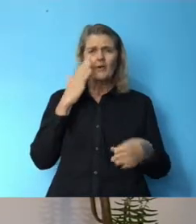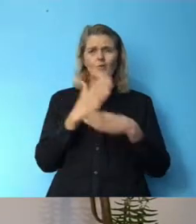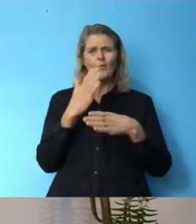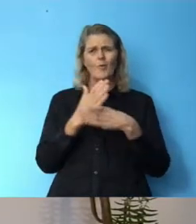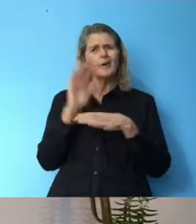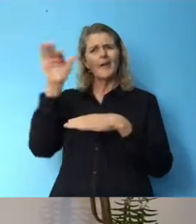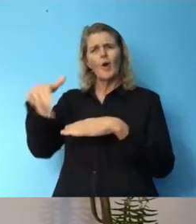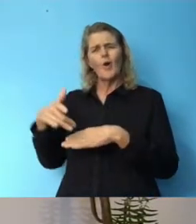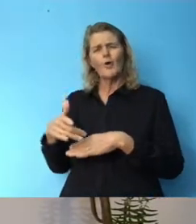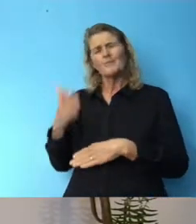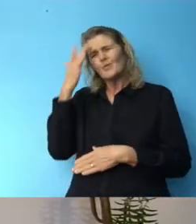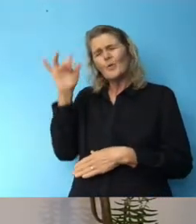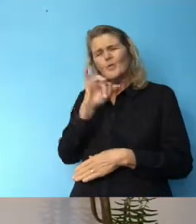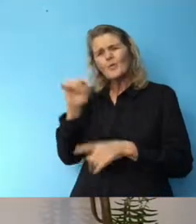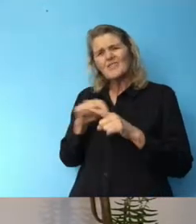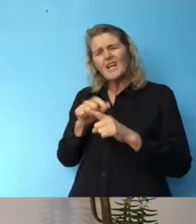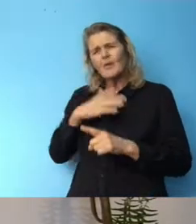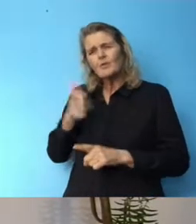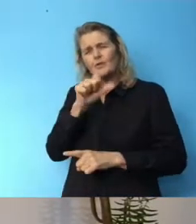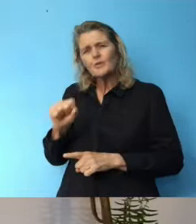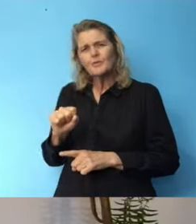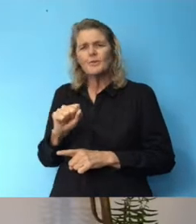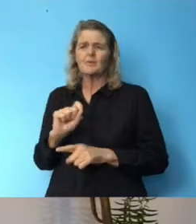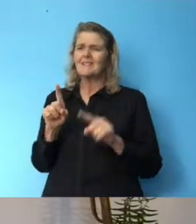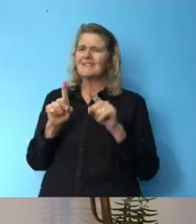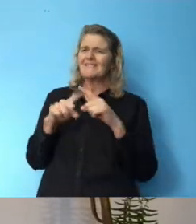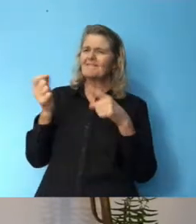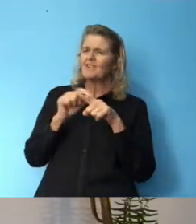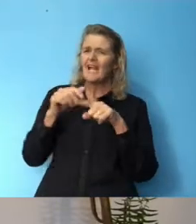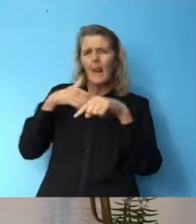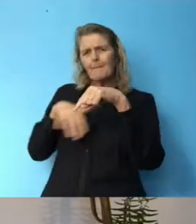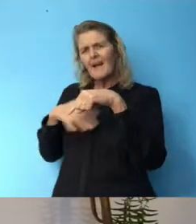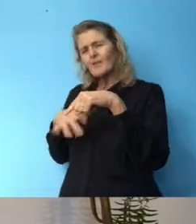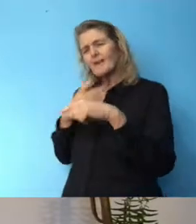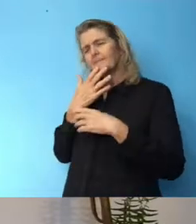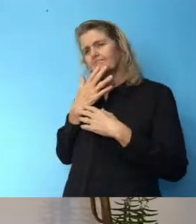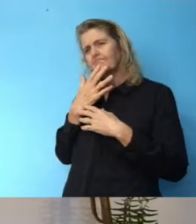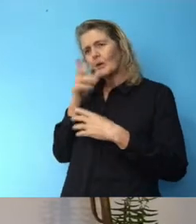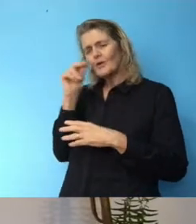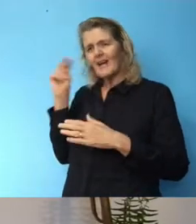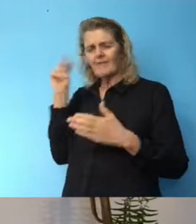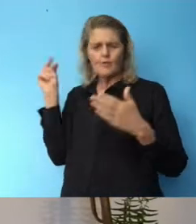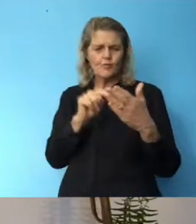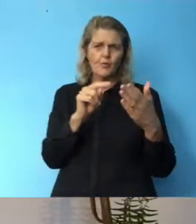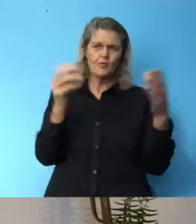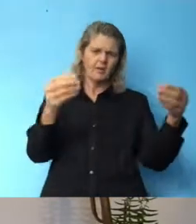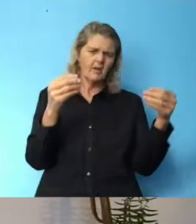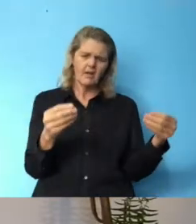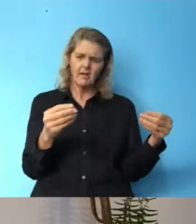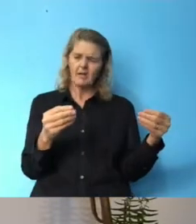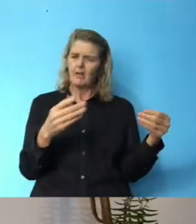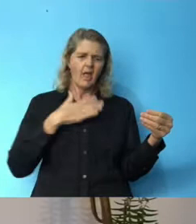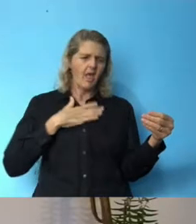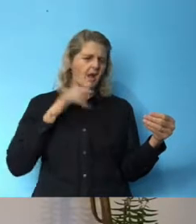a painting and you're not sure what colour to use, or you want a different background. It's like you could start with a really light colour, but you can look at this as a reference and be like, oh, I